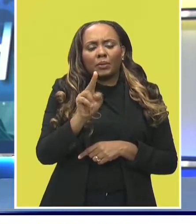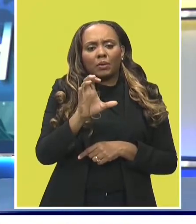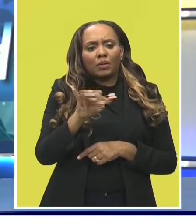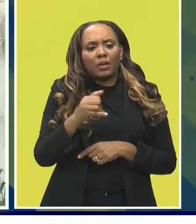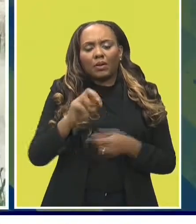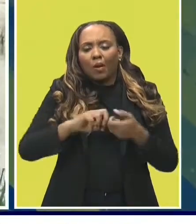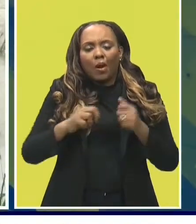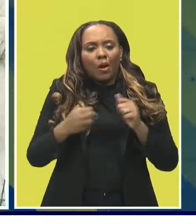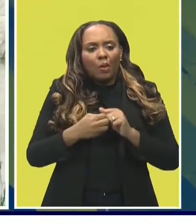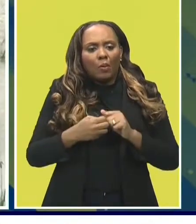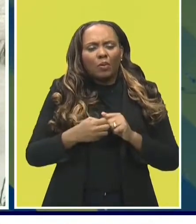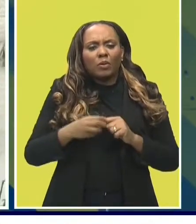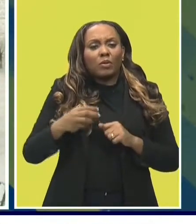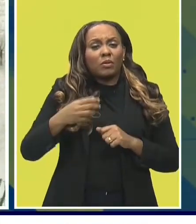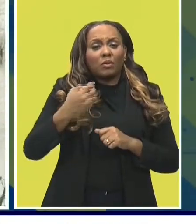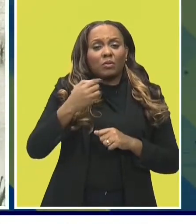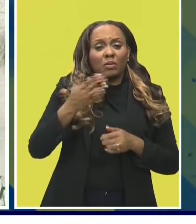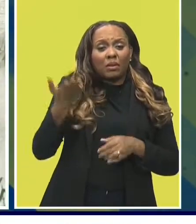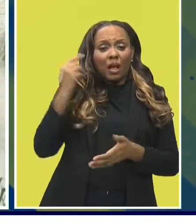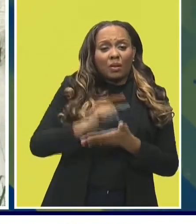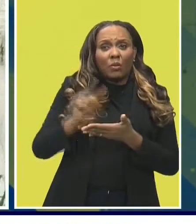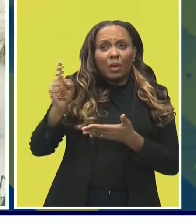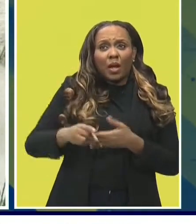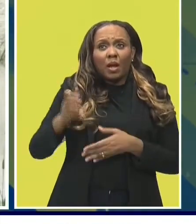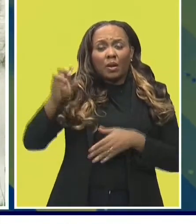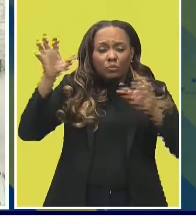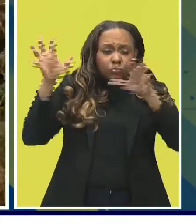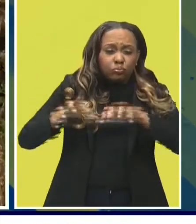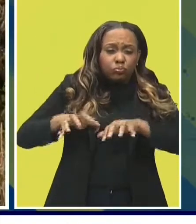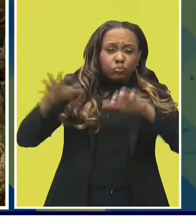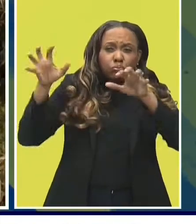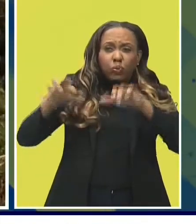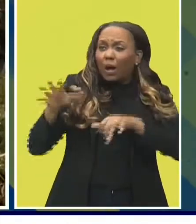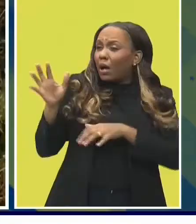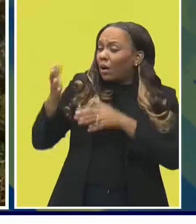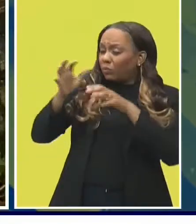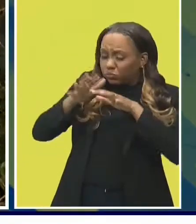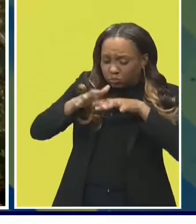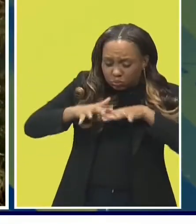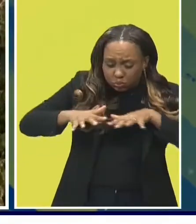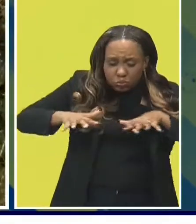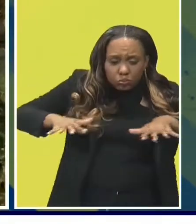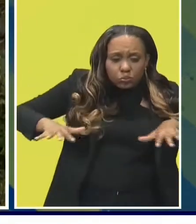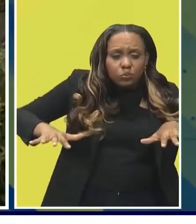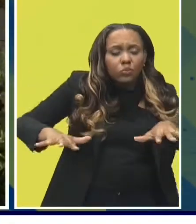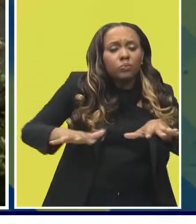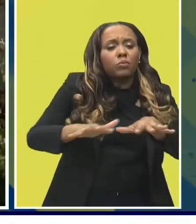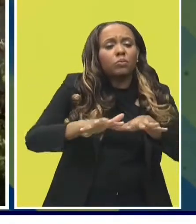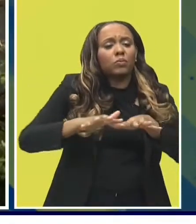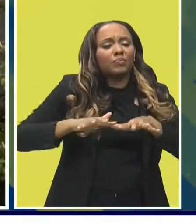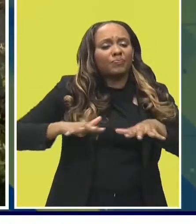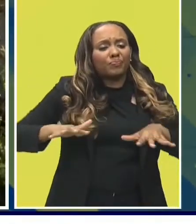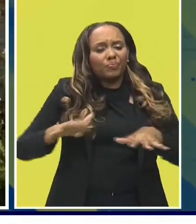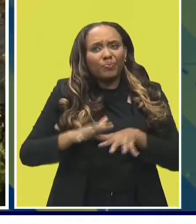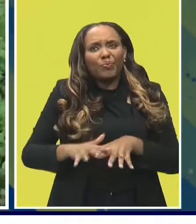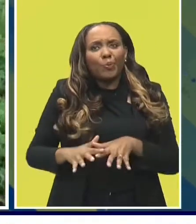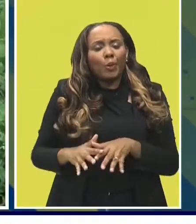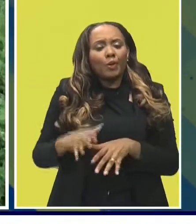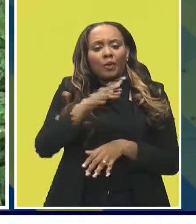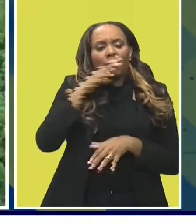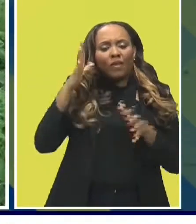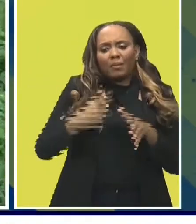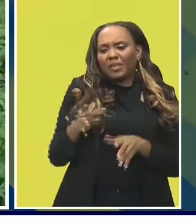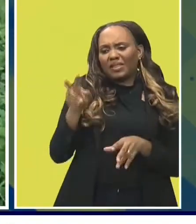The estimate from Vice President of the Spring Hall Farmers Association, Dujon Edwards. He says while some farmers are still assessing the